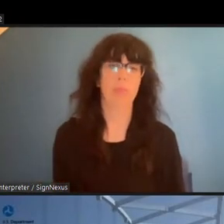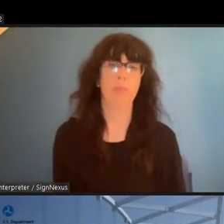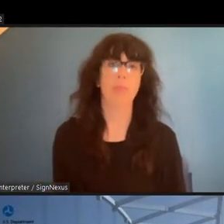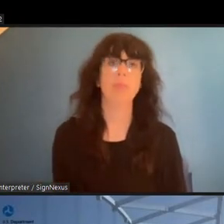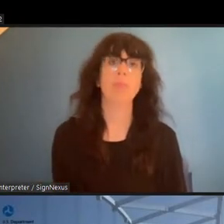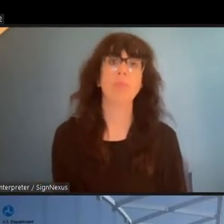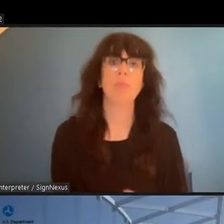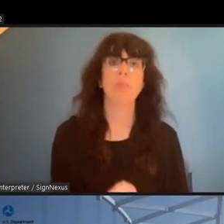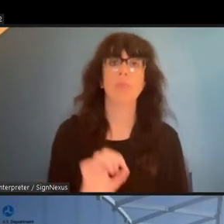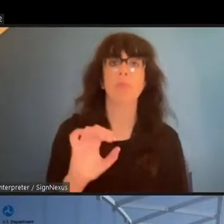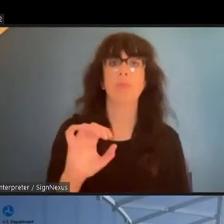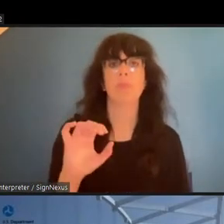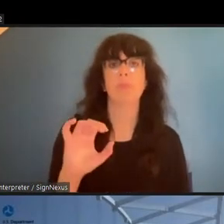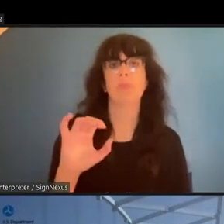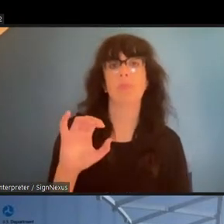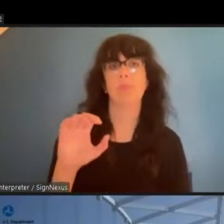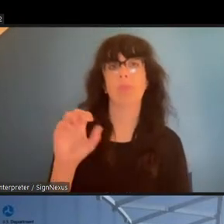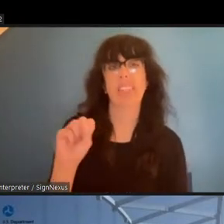harmon preet singh